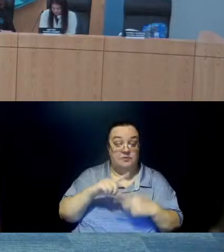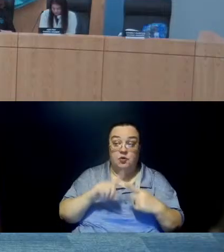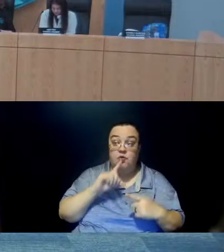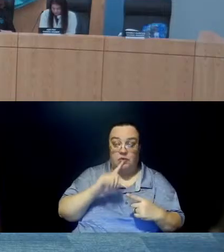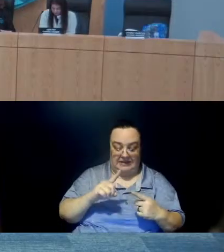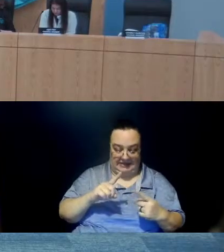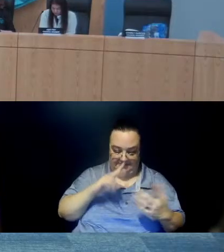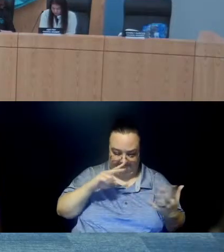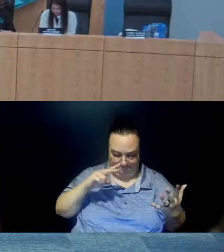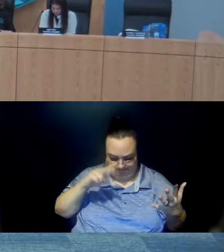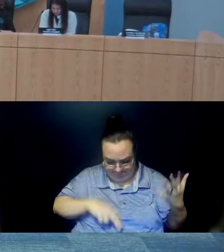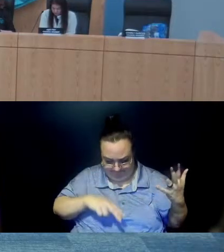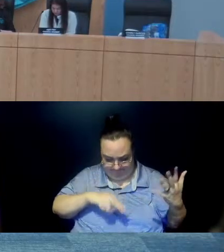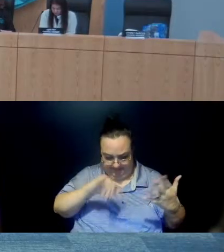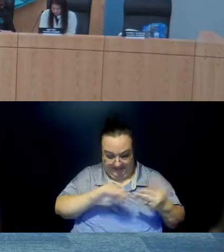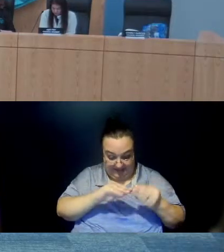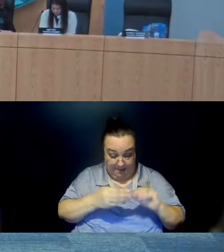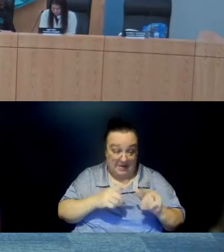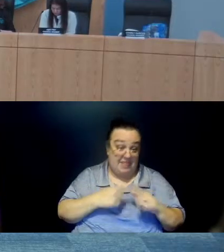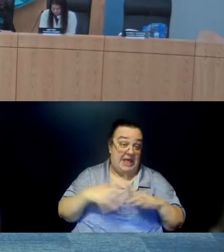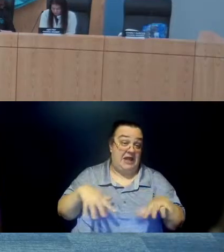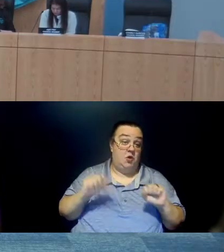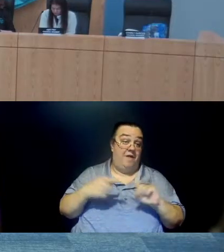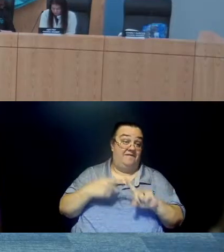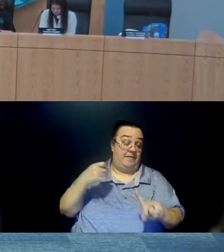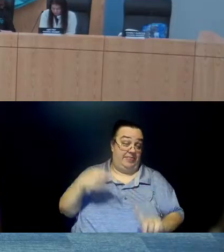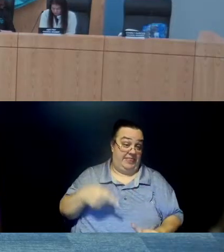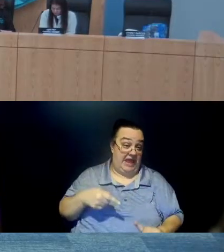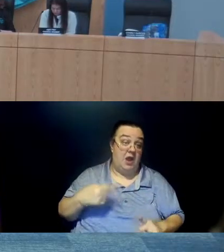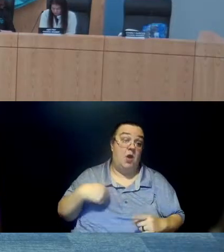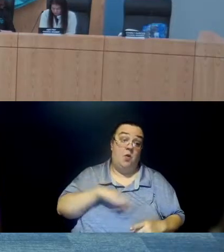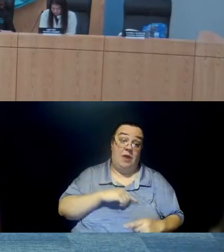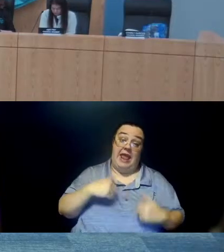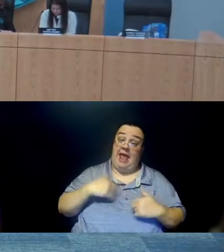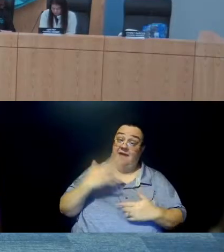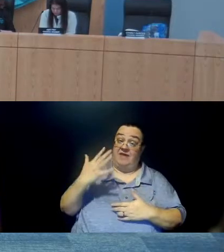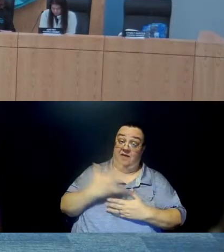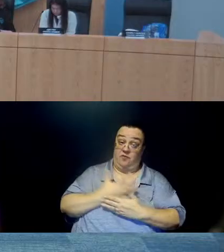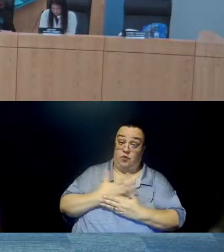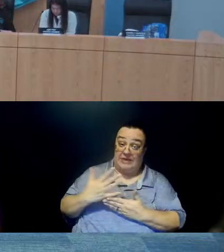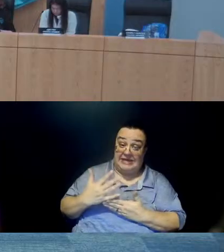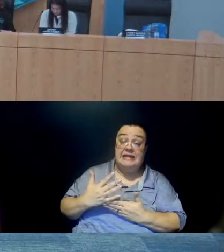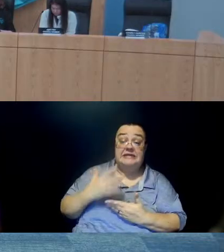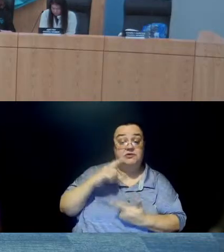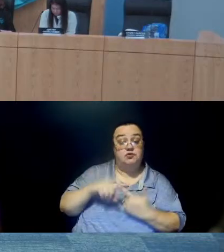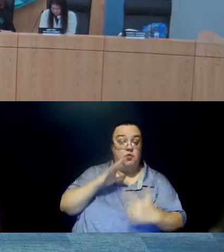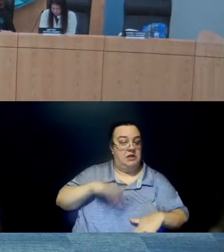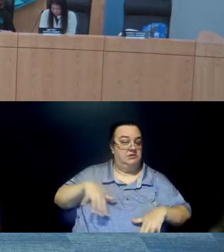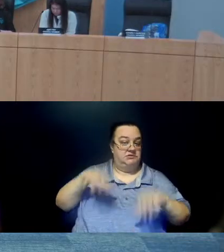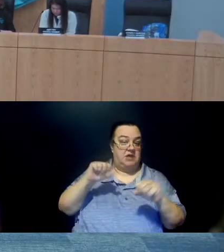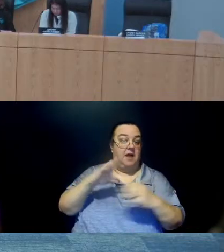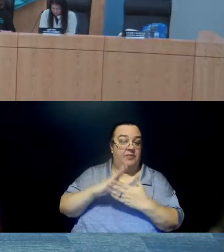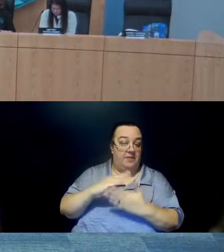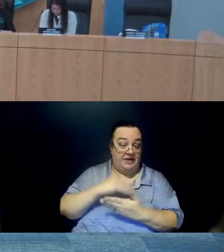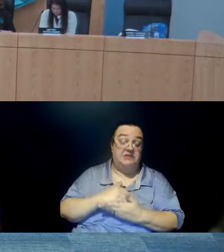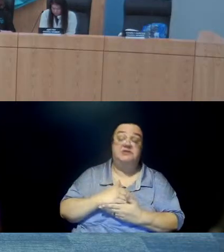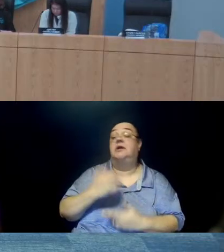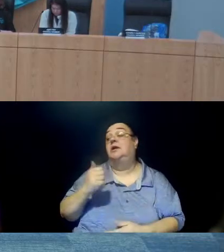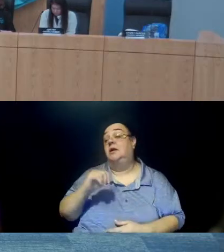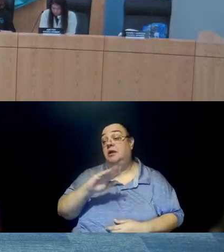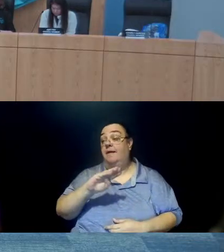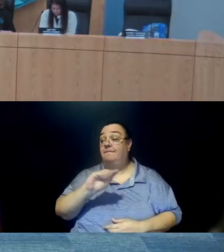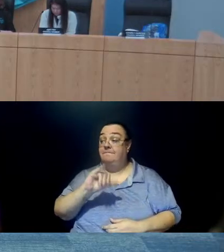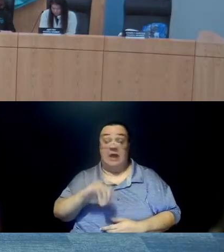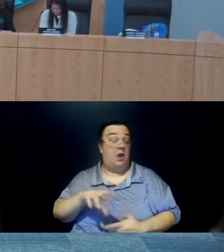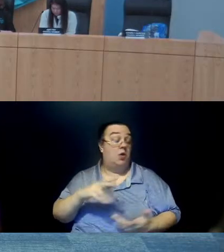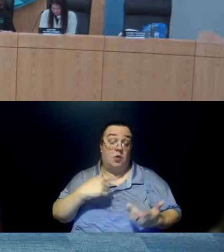numbers and go from there. We have 5 weeks to adopt the Right. budget. No, I mean, we can certainly,